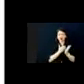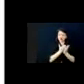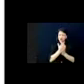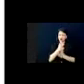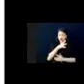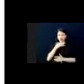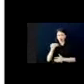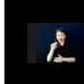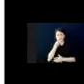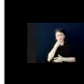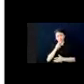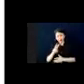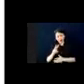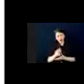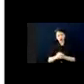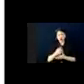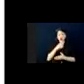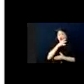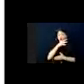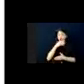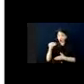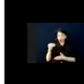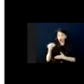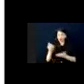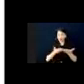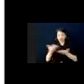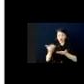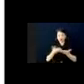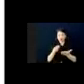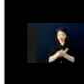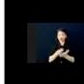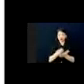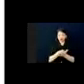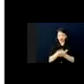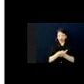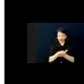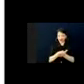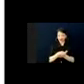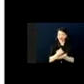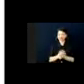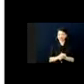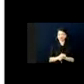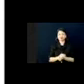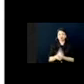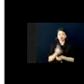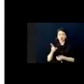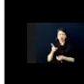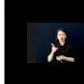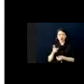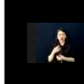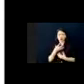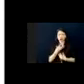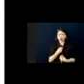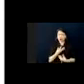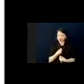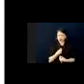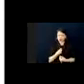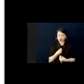Family cannot withdraw, that's an interesting one. Afraid of losing money, cost, when we have cash.